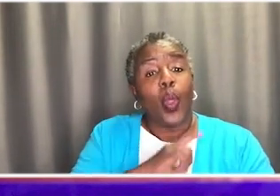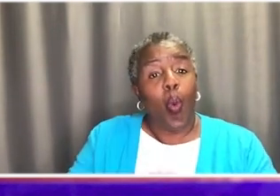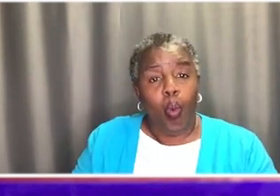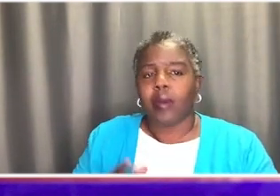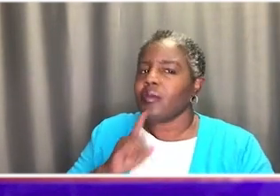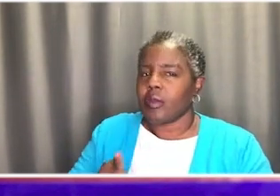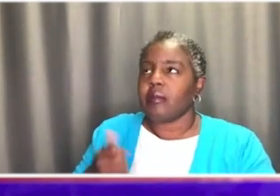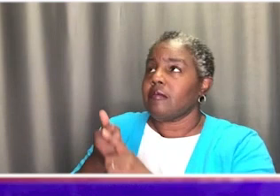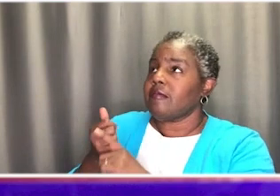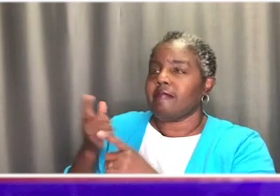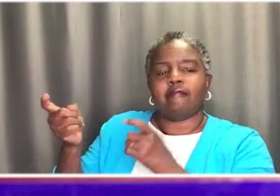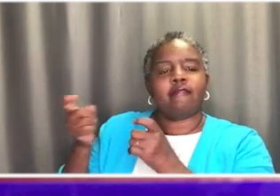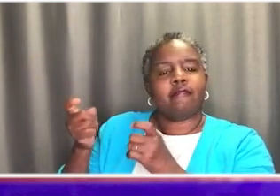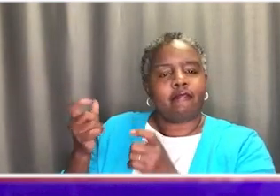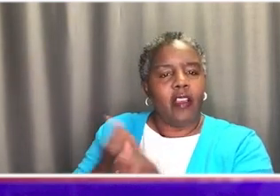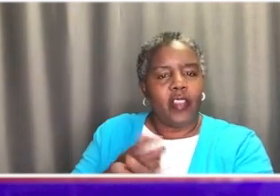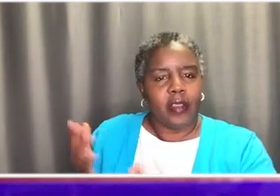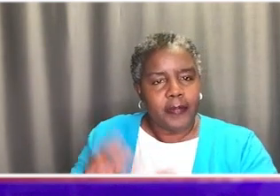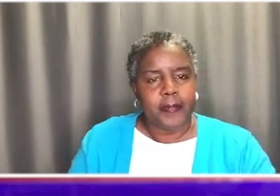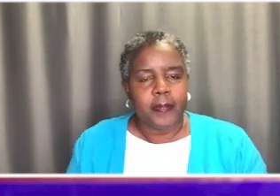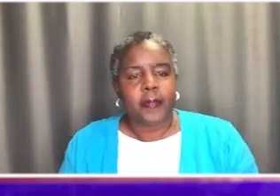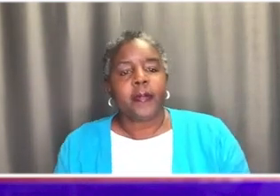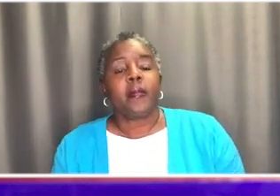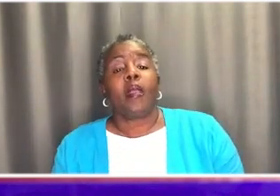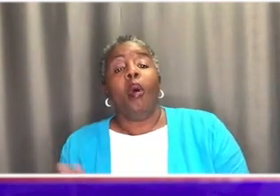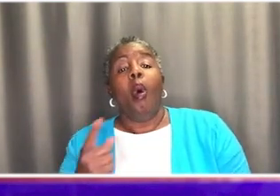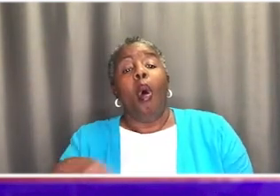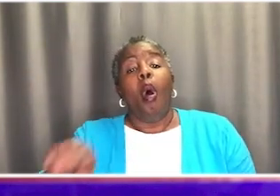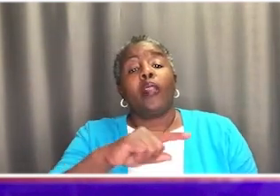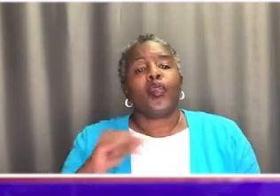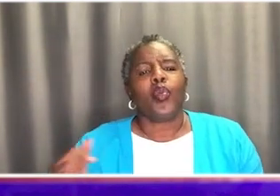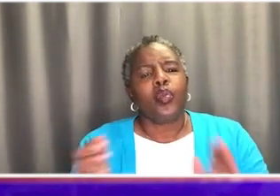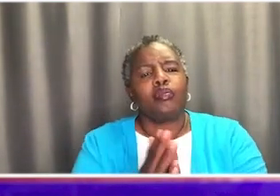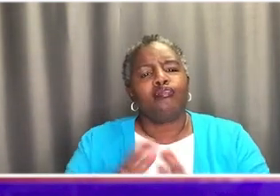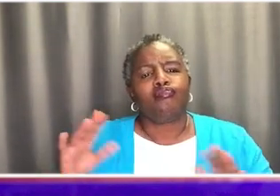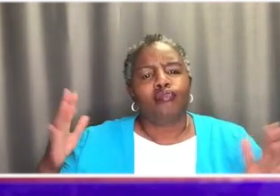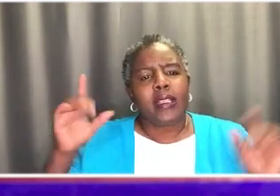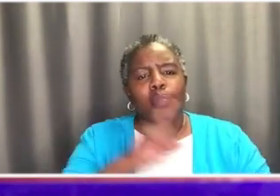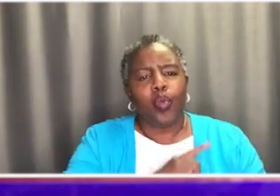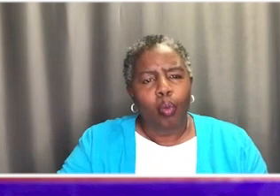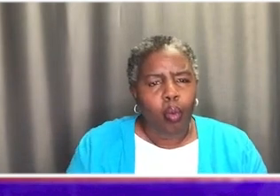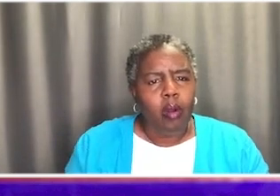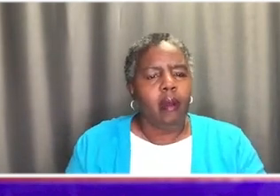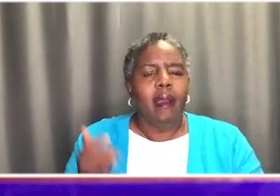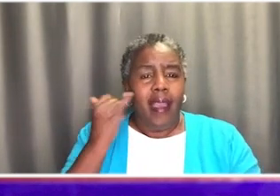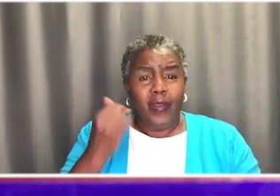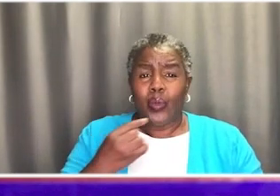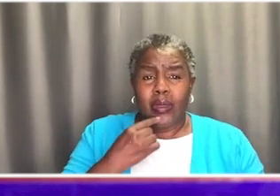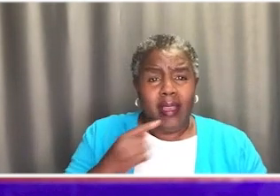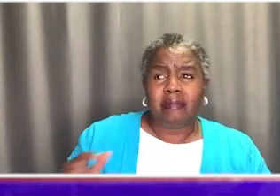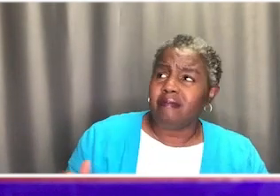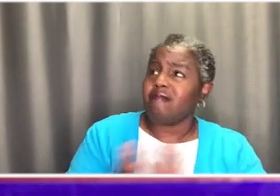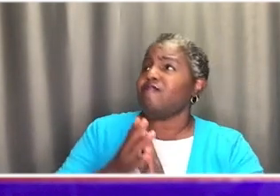is in control. And to all of you, praise the Lord, who say praise the